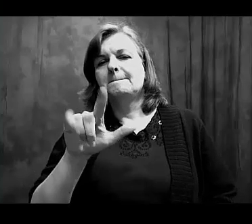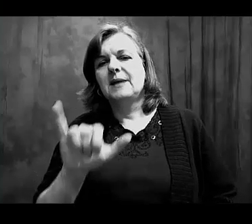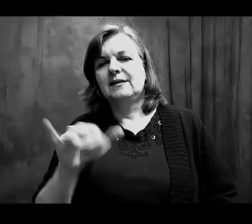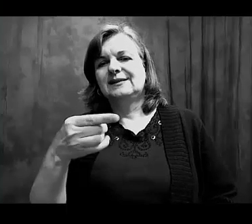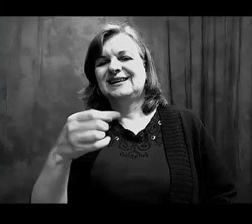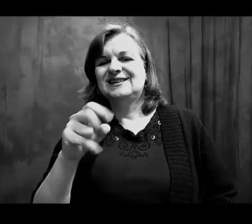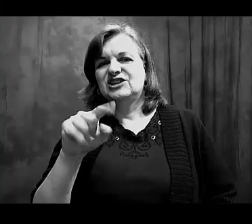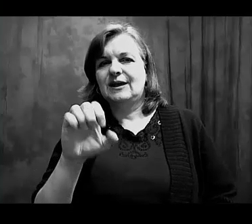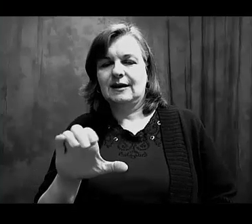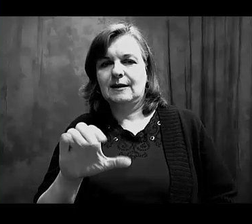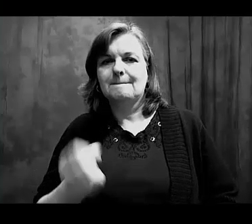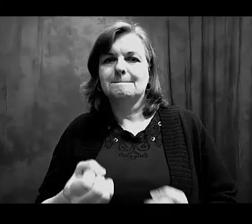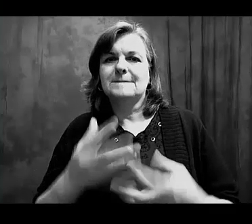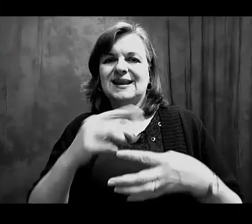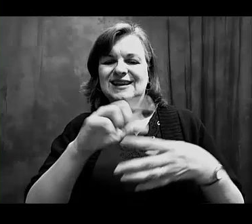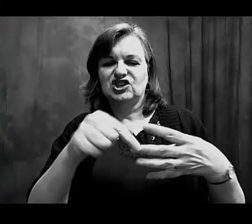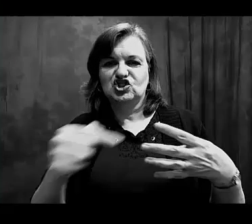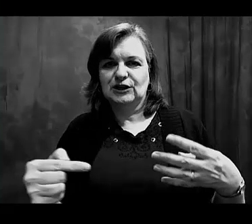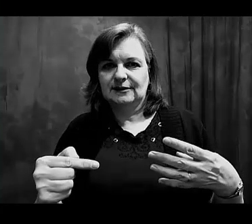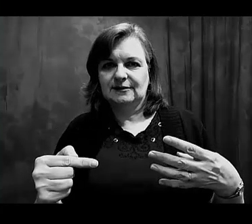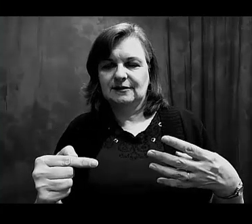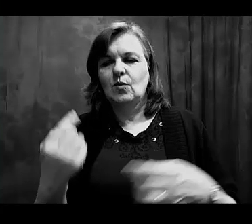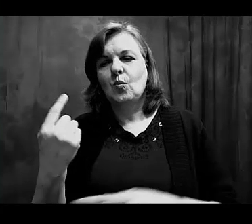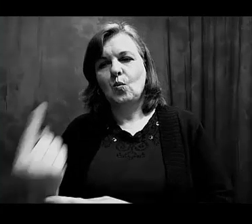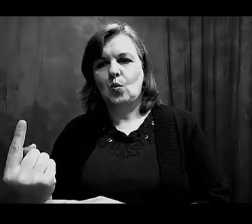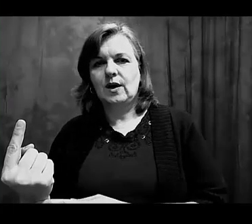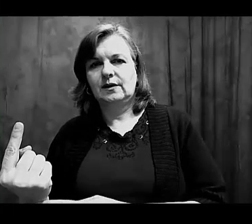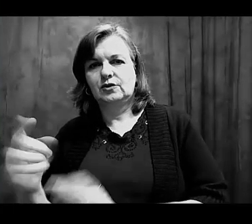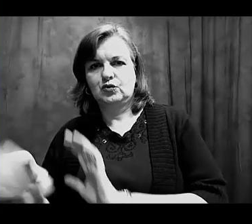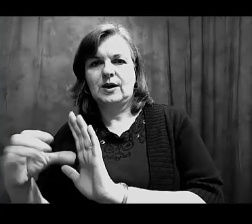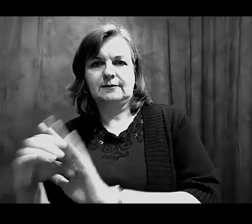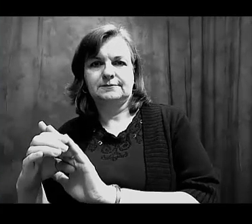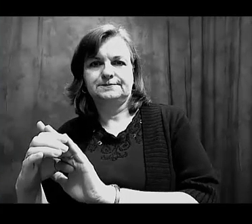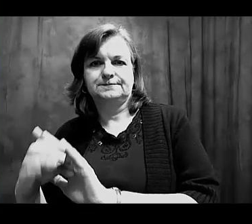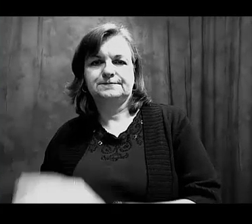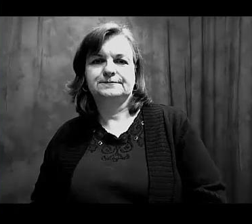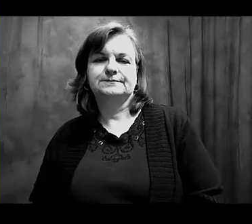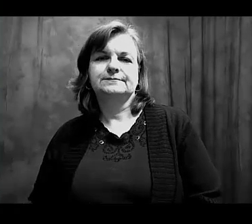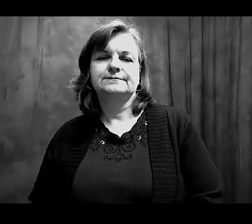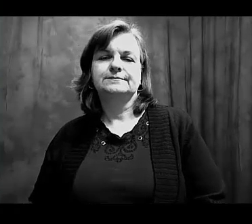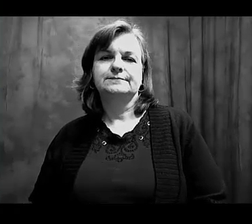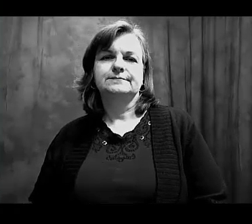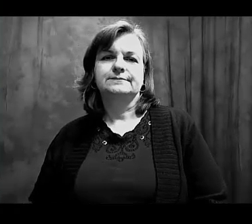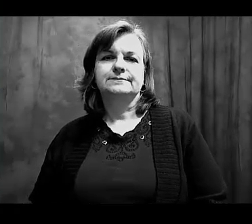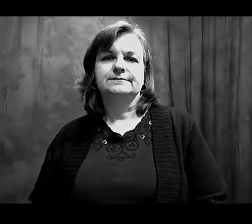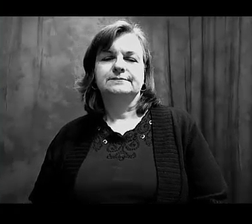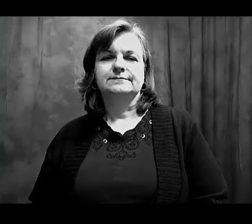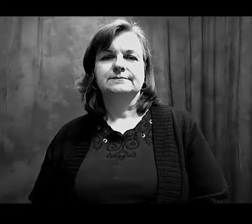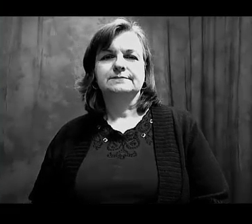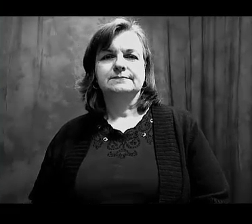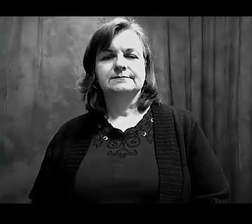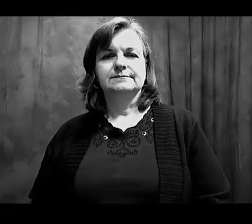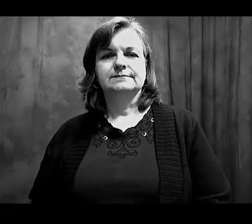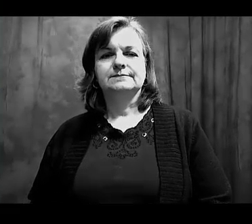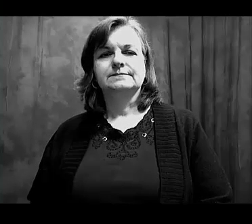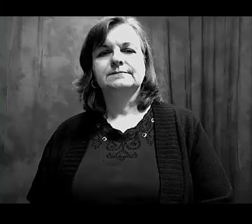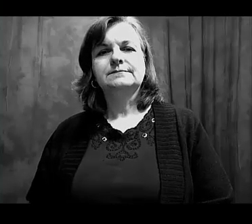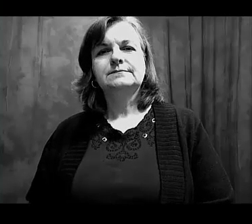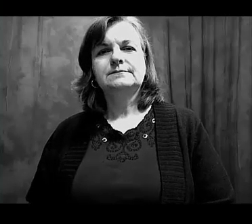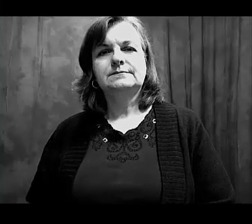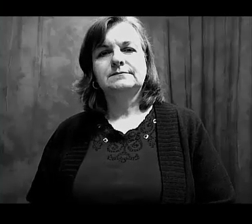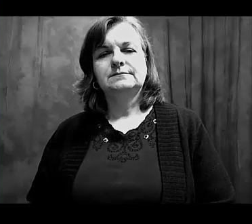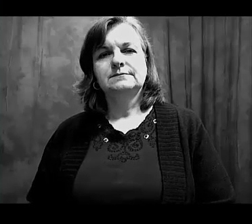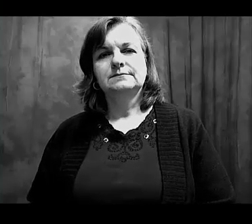Many genes, one trait. Okay. Now we can look at how I mentioned environment